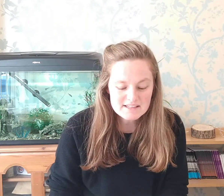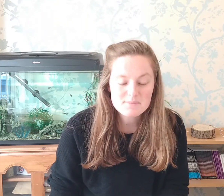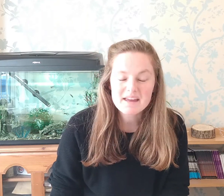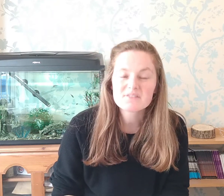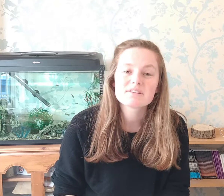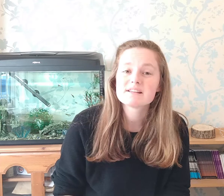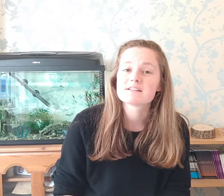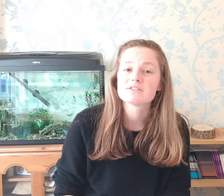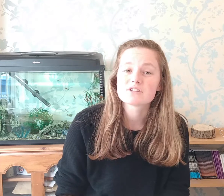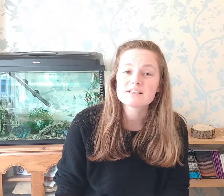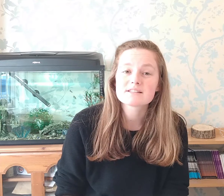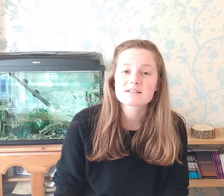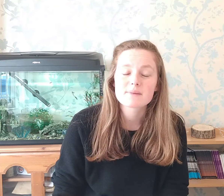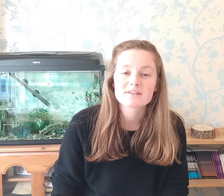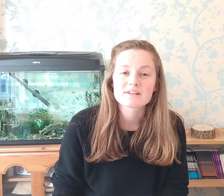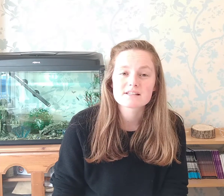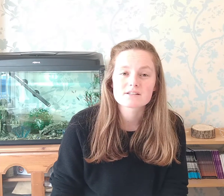Well,